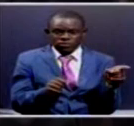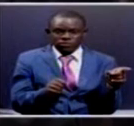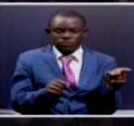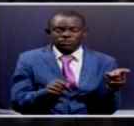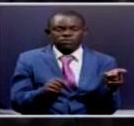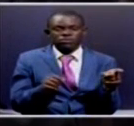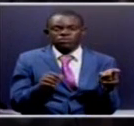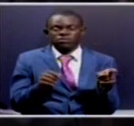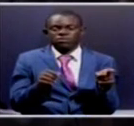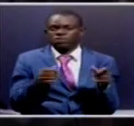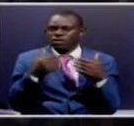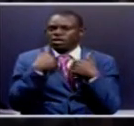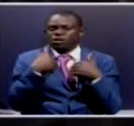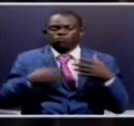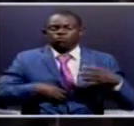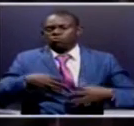Act,